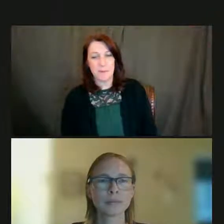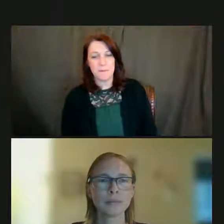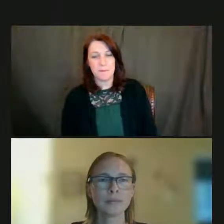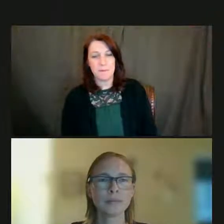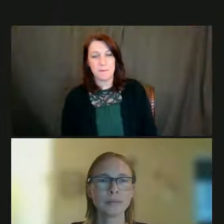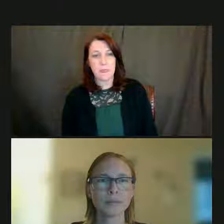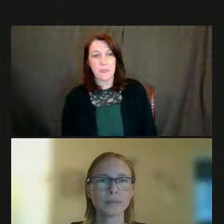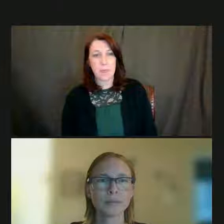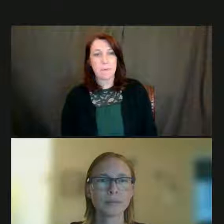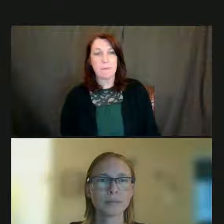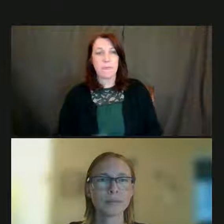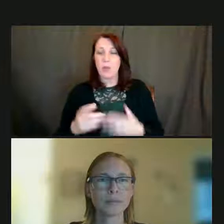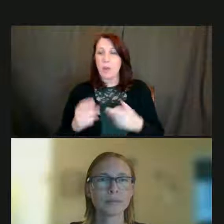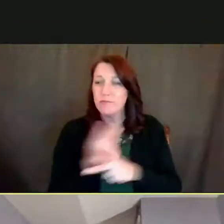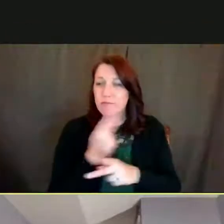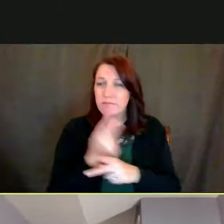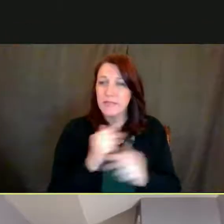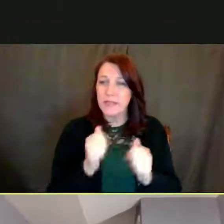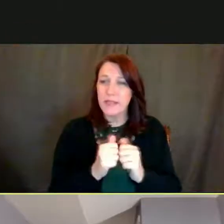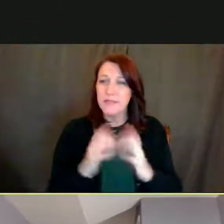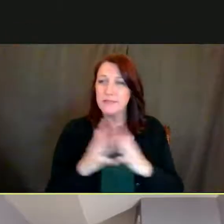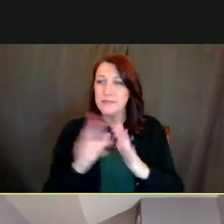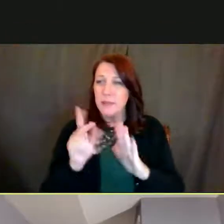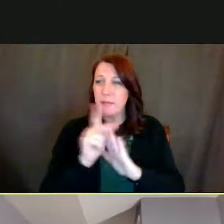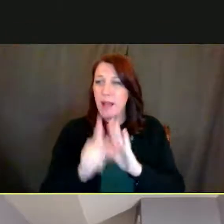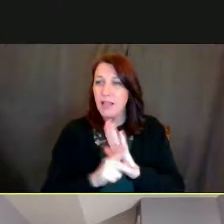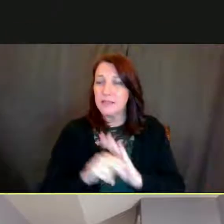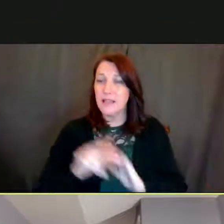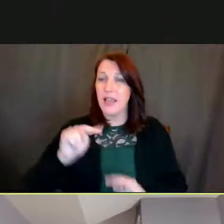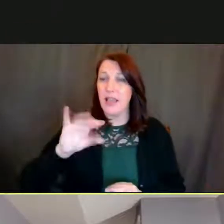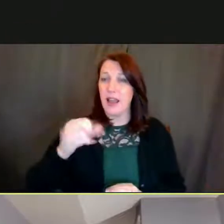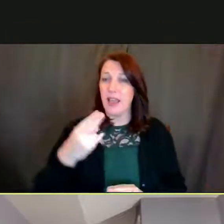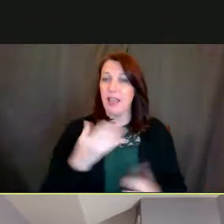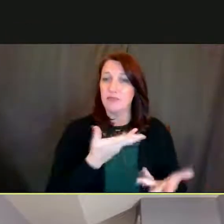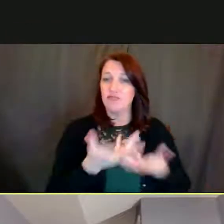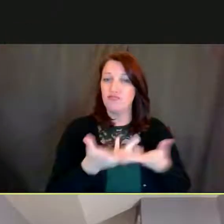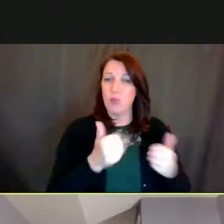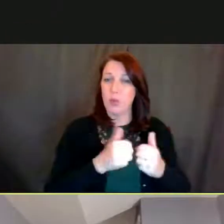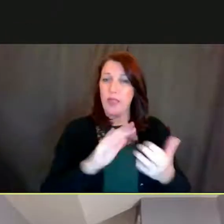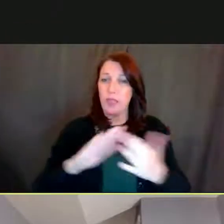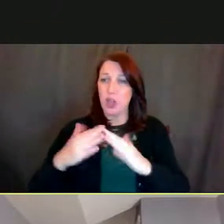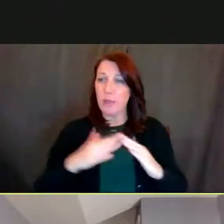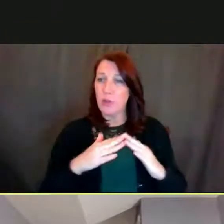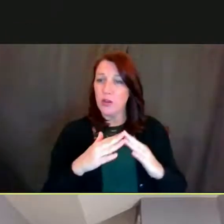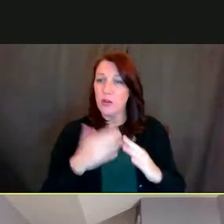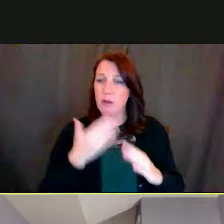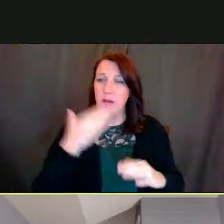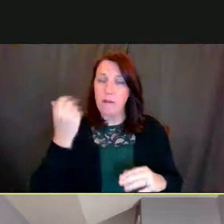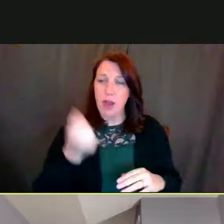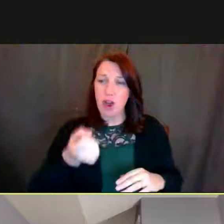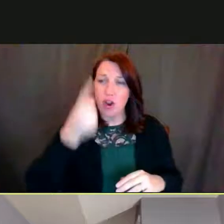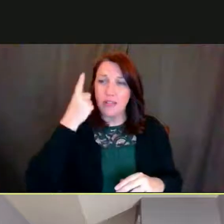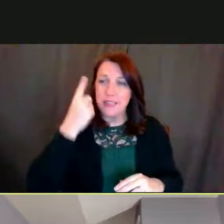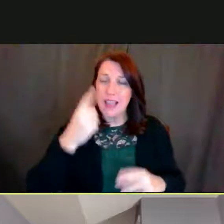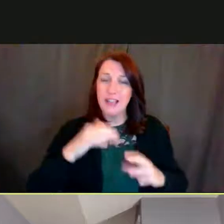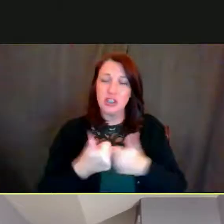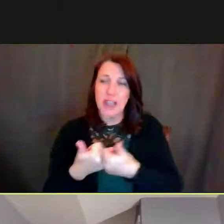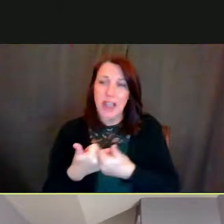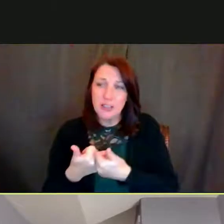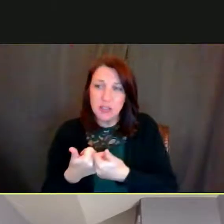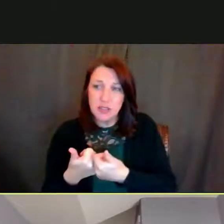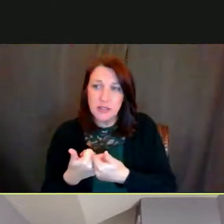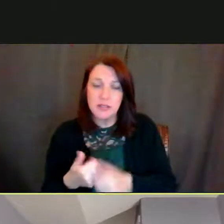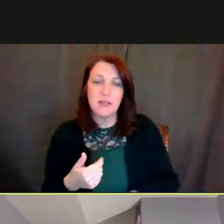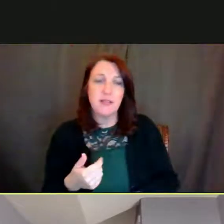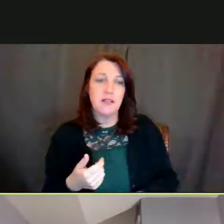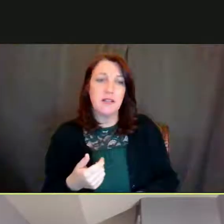As we work to implement this policy, NIH has been engaging the community to sort of understand implementation challenges, which